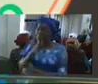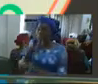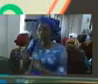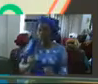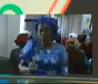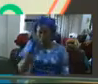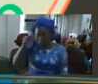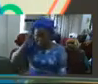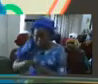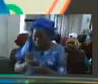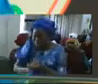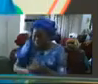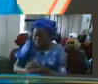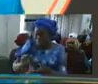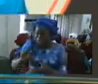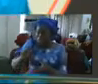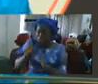extra salt?